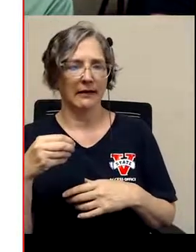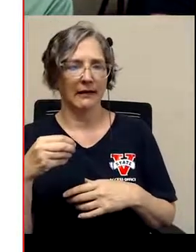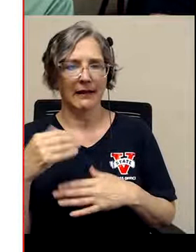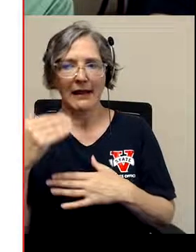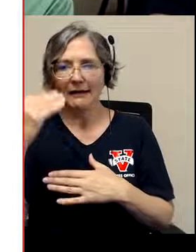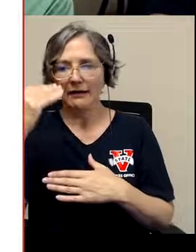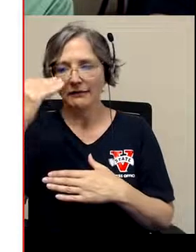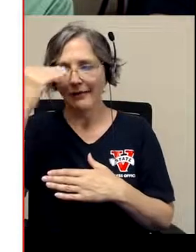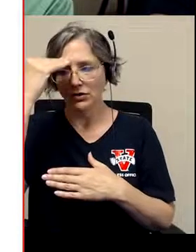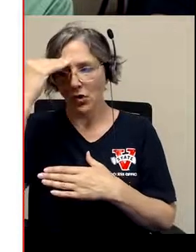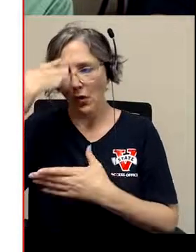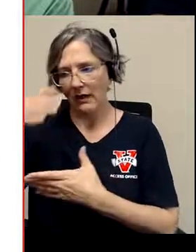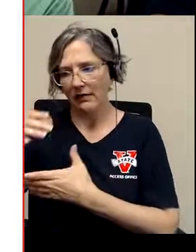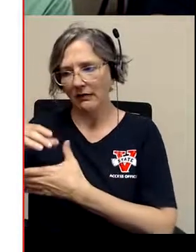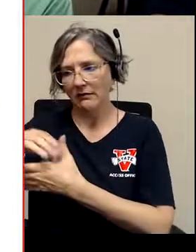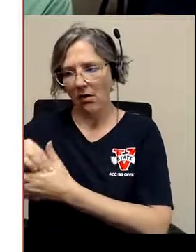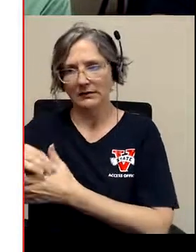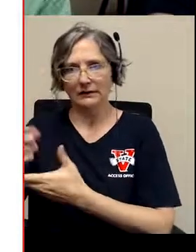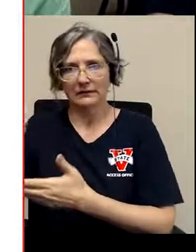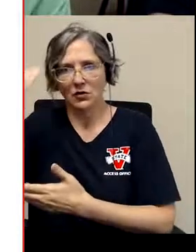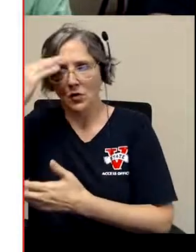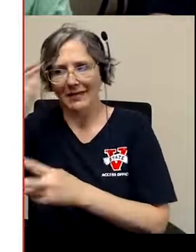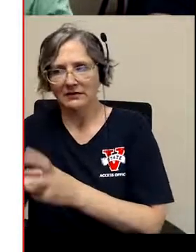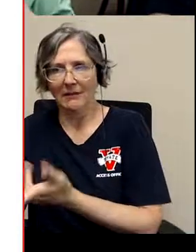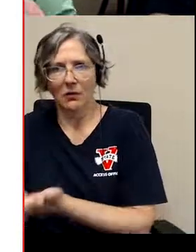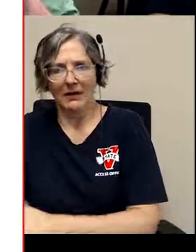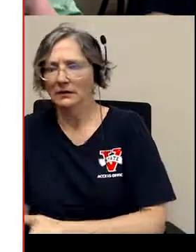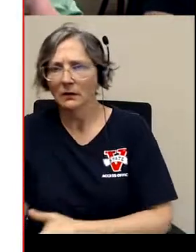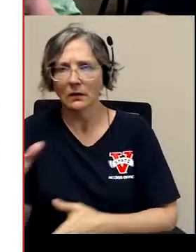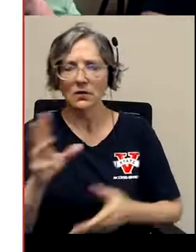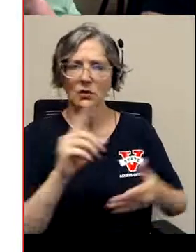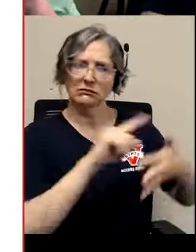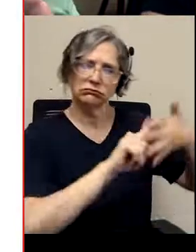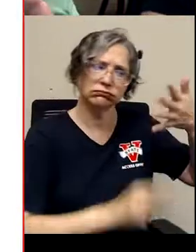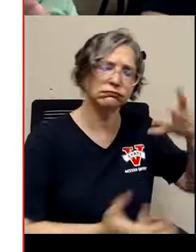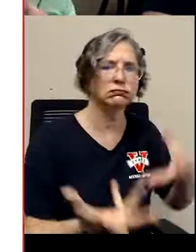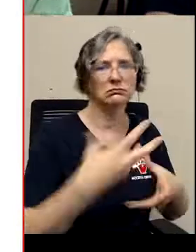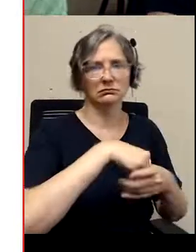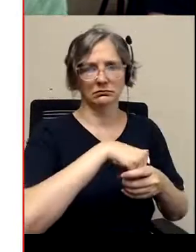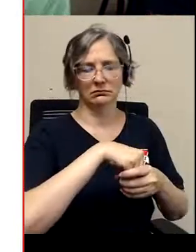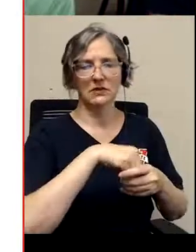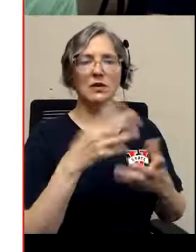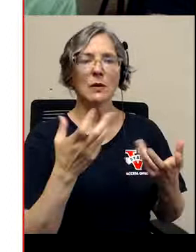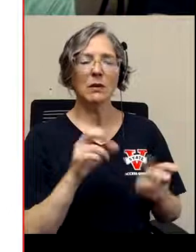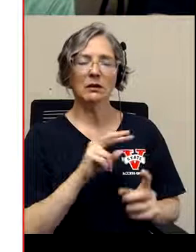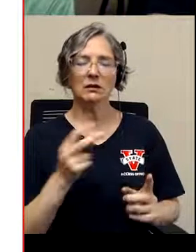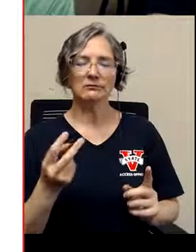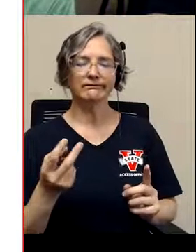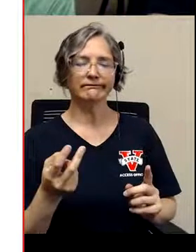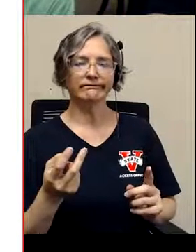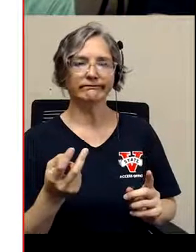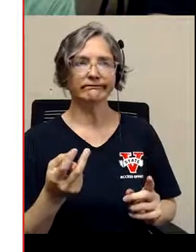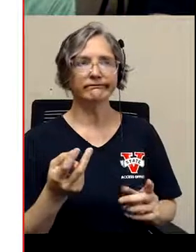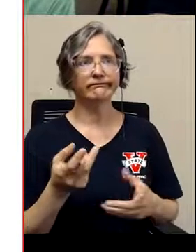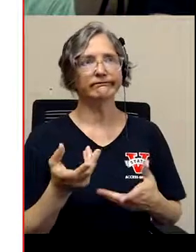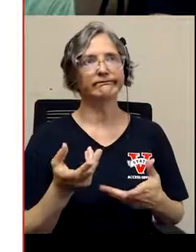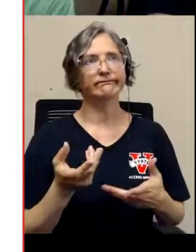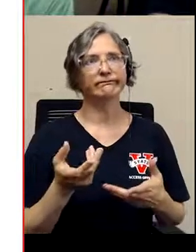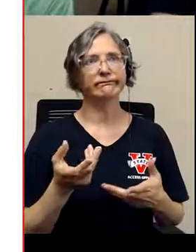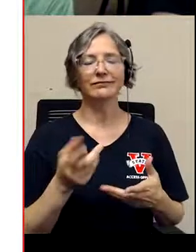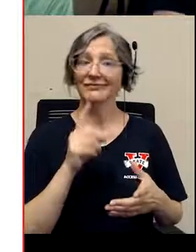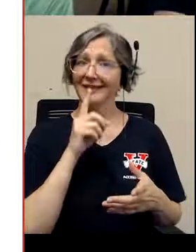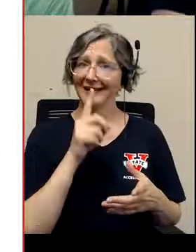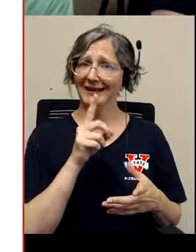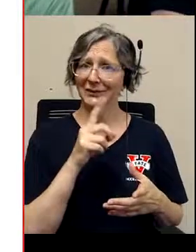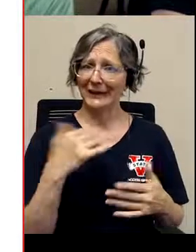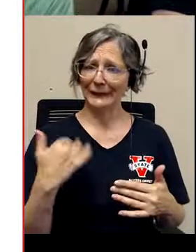knowledge of a particular of their content. So what we want to do is kind of bring the lens back and incorporate. It's a daunting